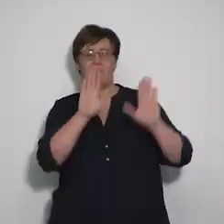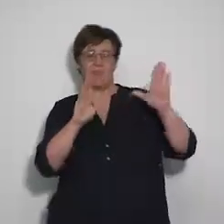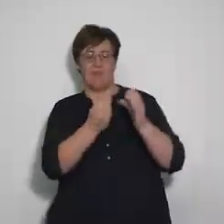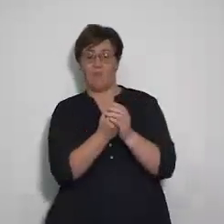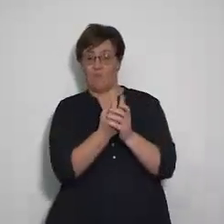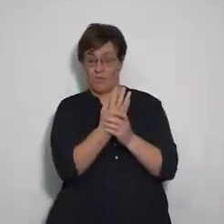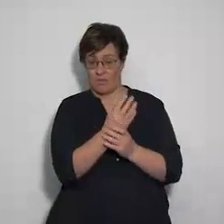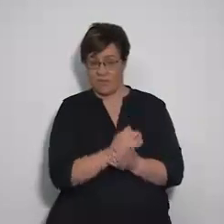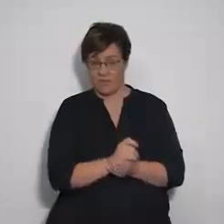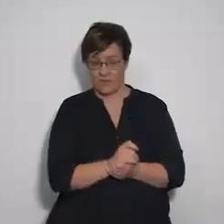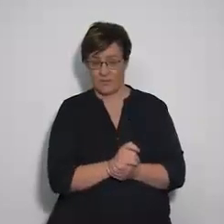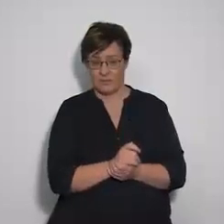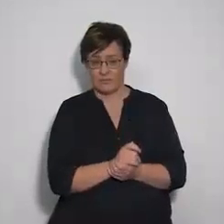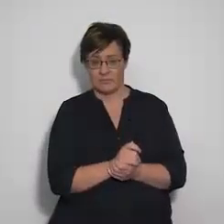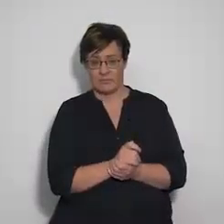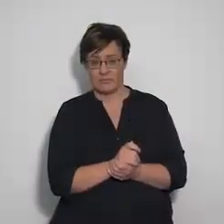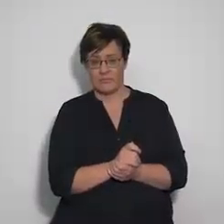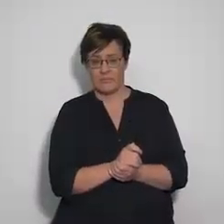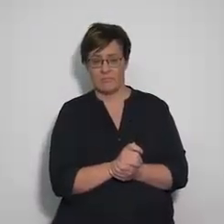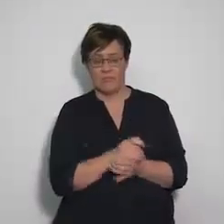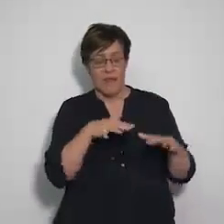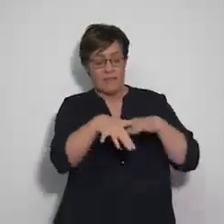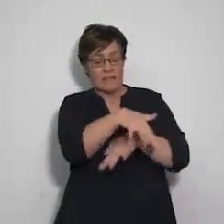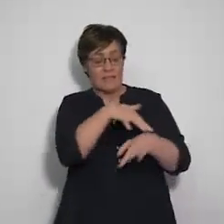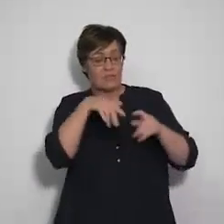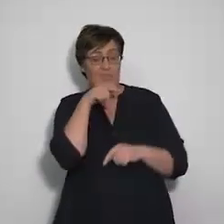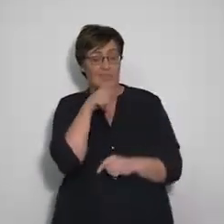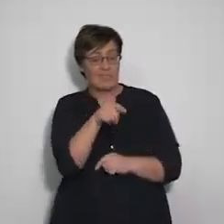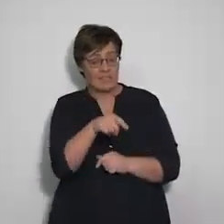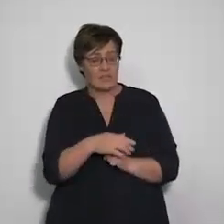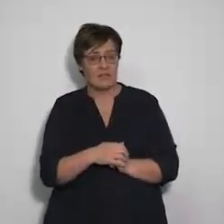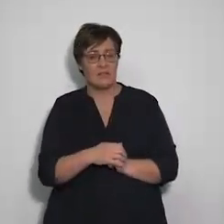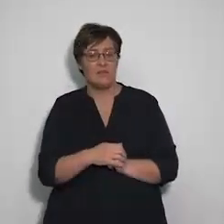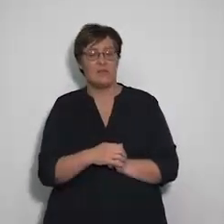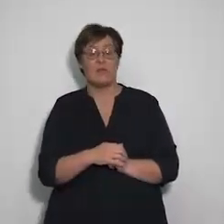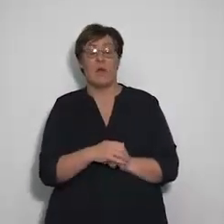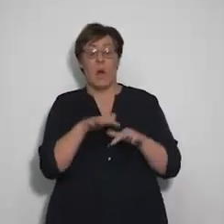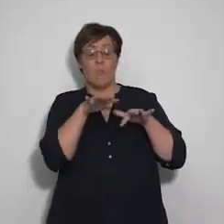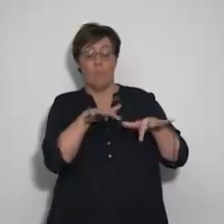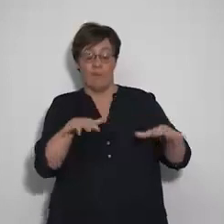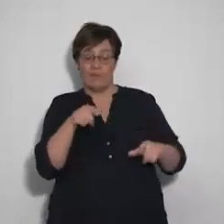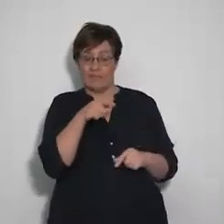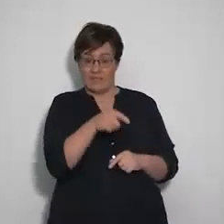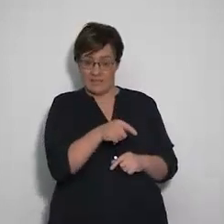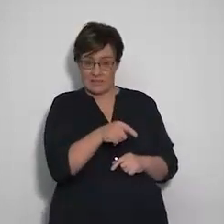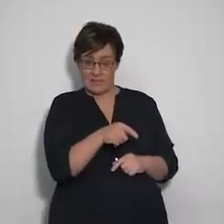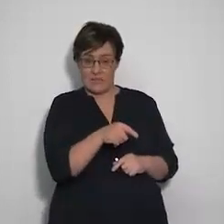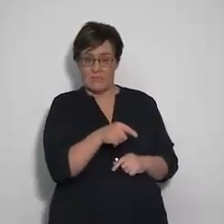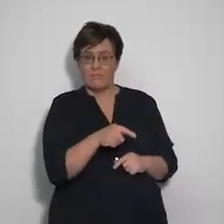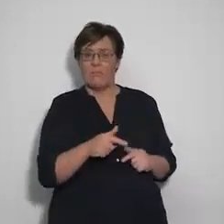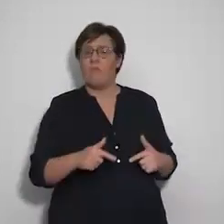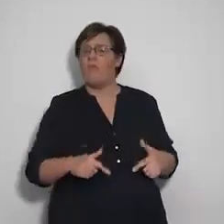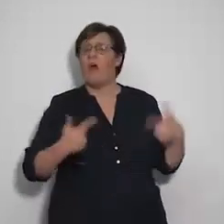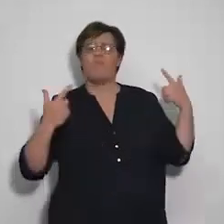it's a pattern of growth. And the situation is that our population